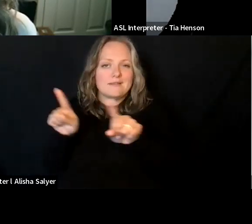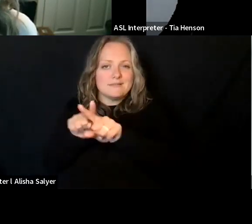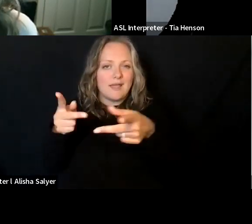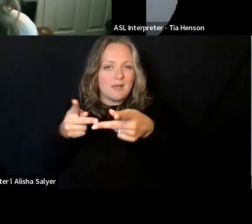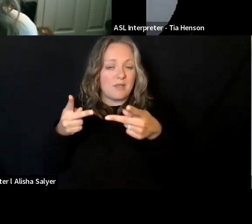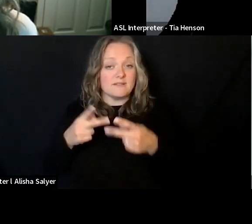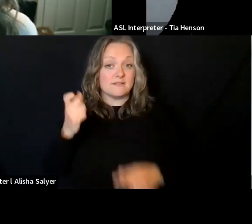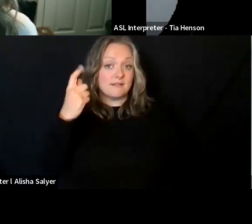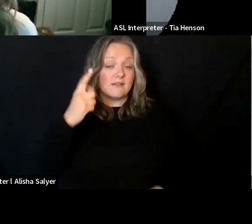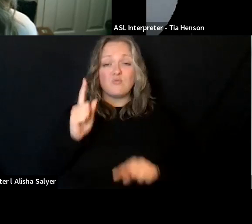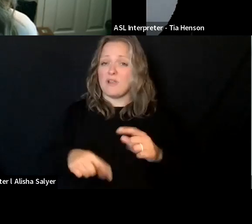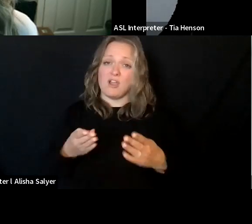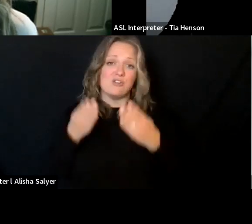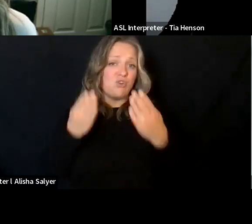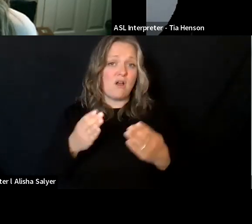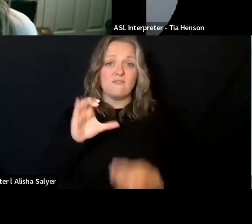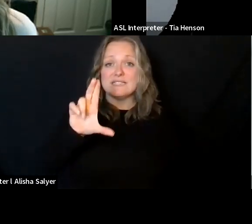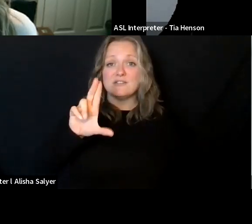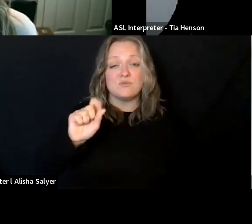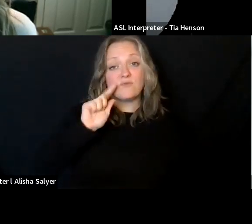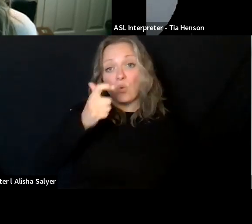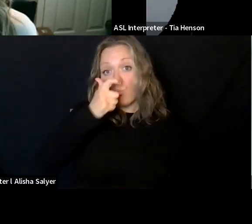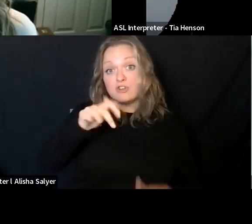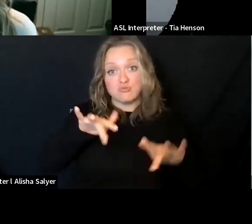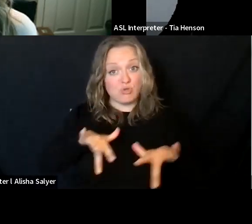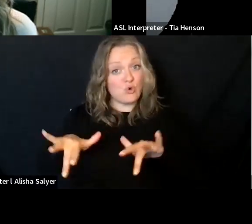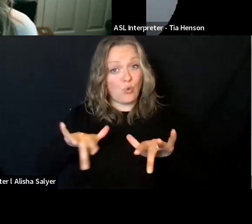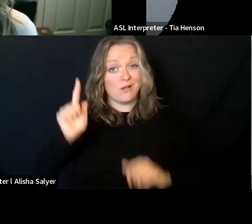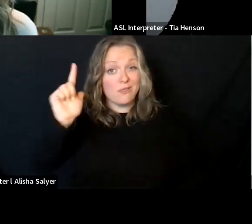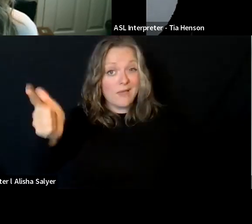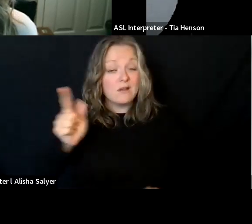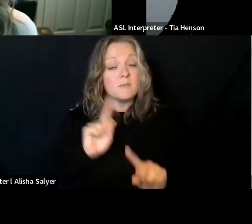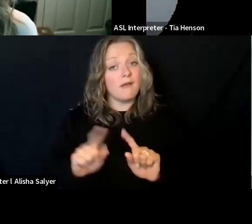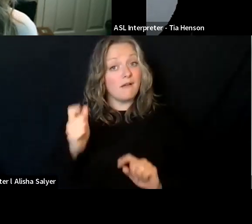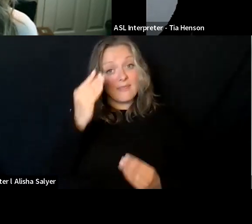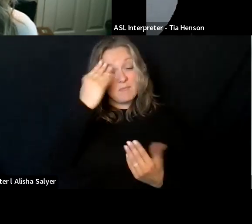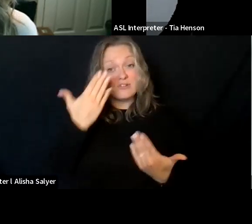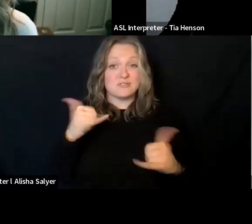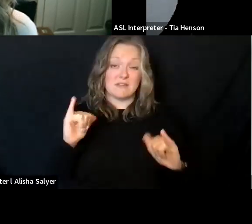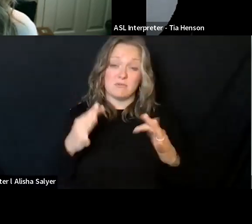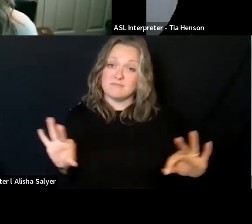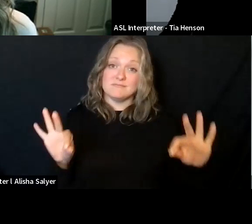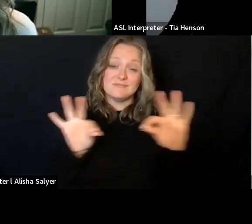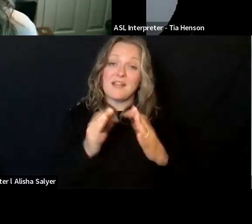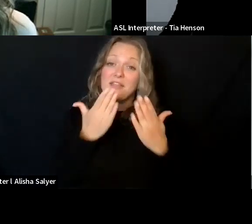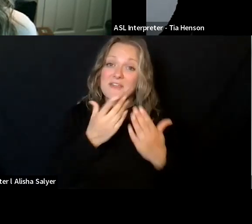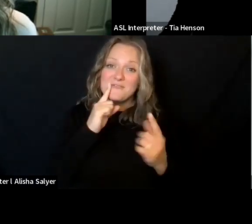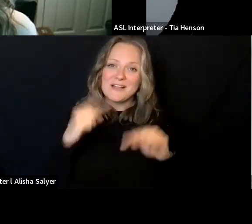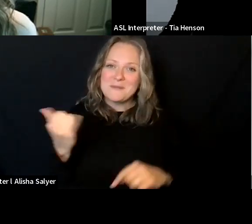CEUs for watching the recordings, but it's a lot of great information if you've missed any of them. So thank you for joining today.